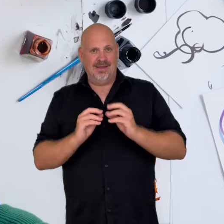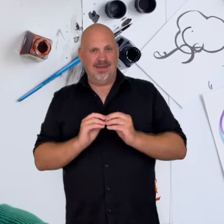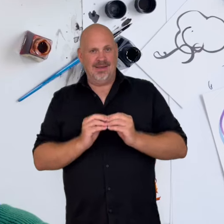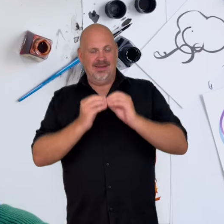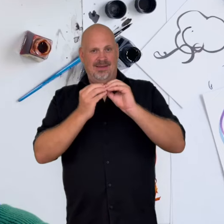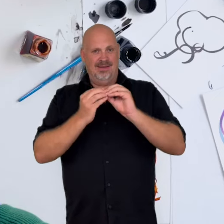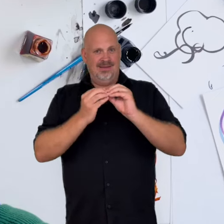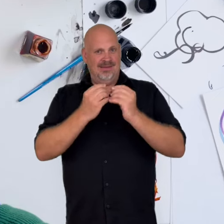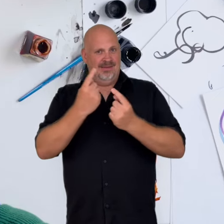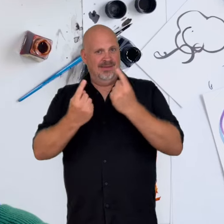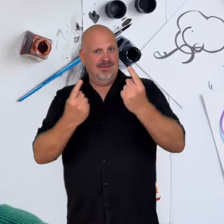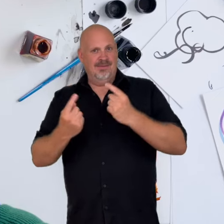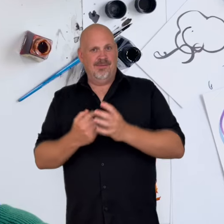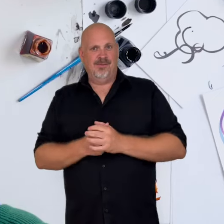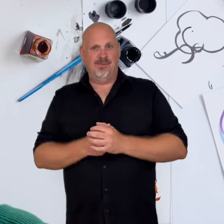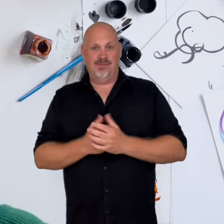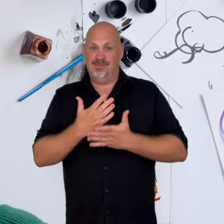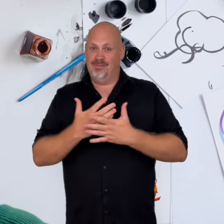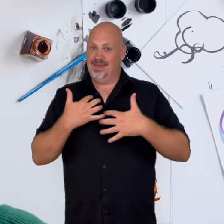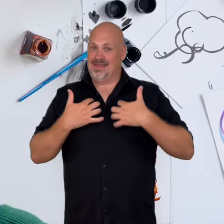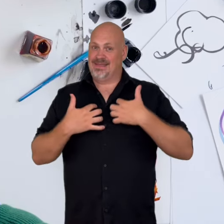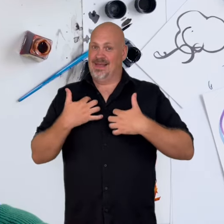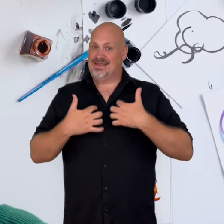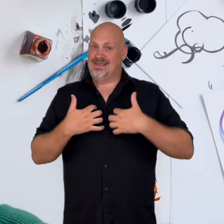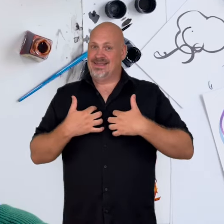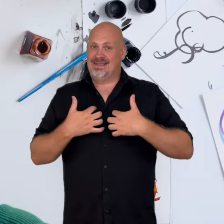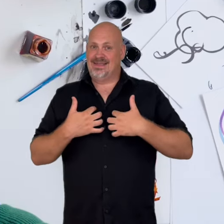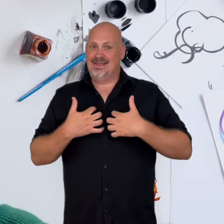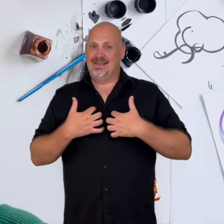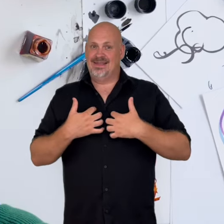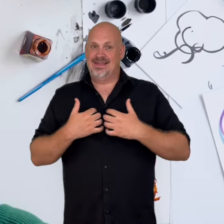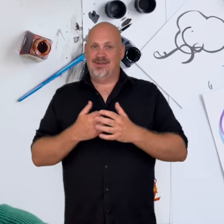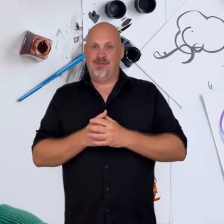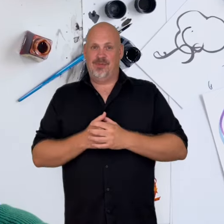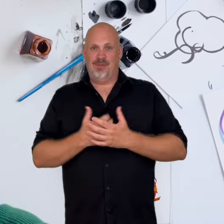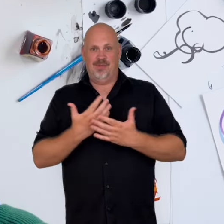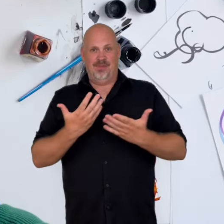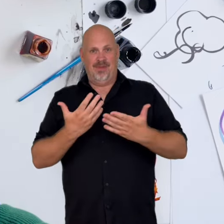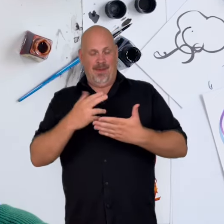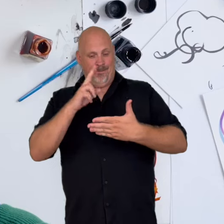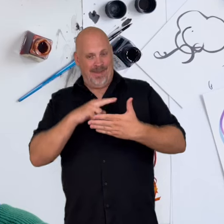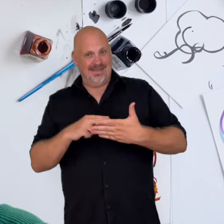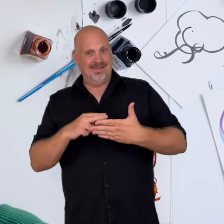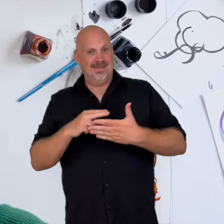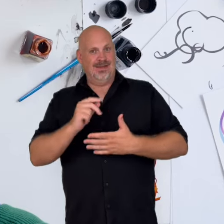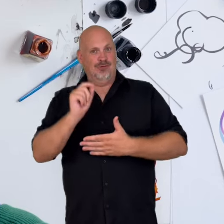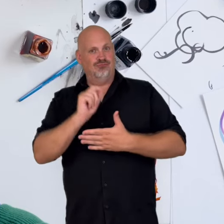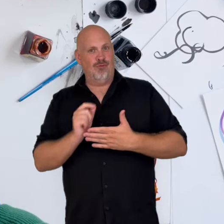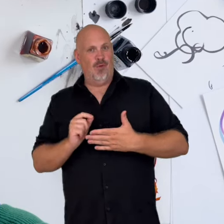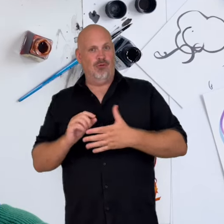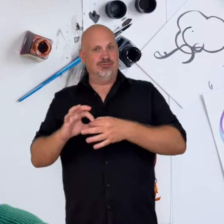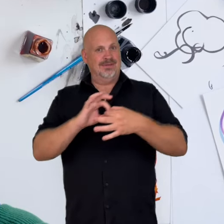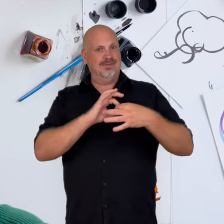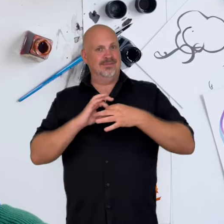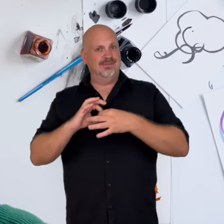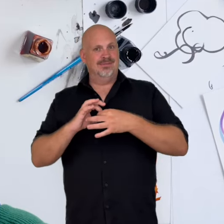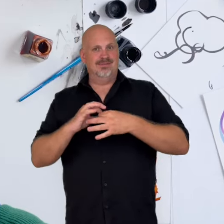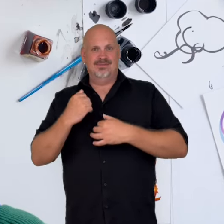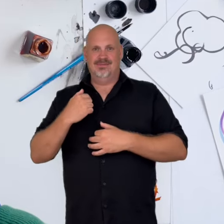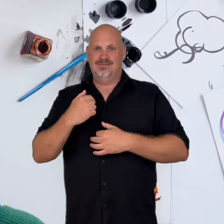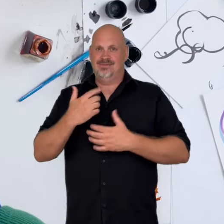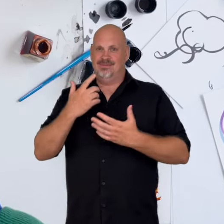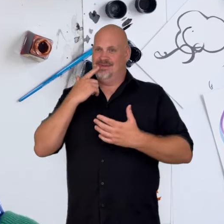purple in here. I'm really, really looking forward to seeing everybody's work as well, which I know is going to be able to be